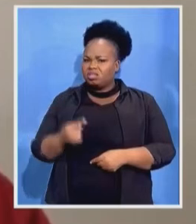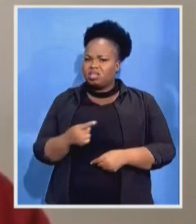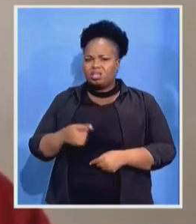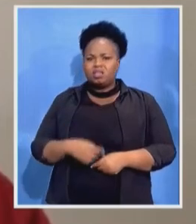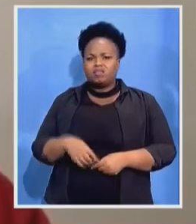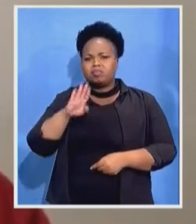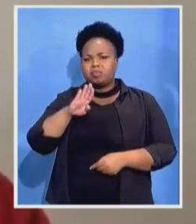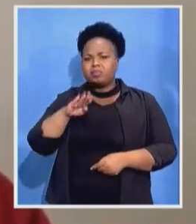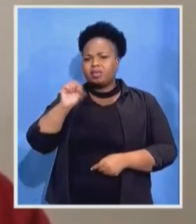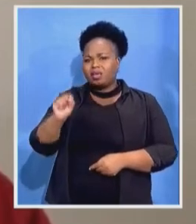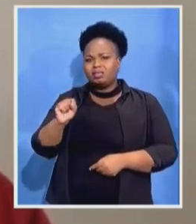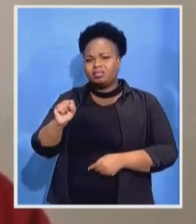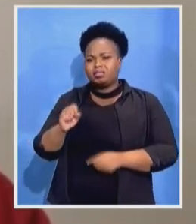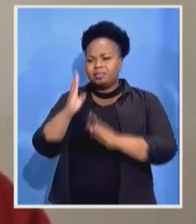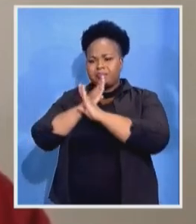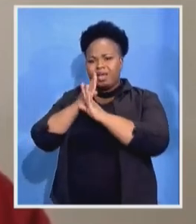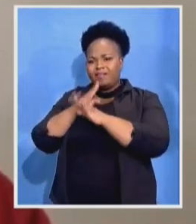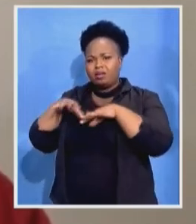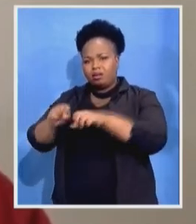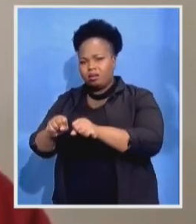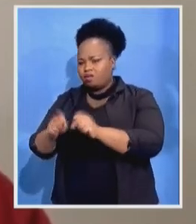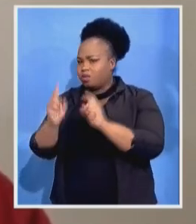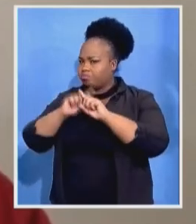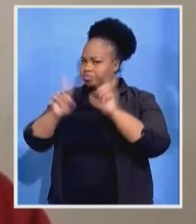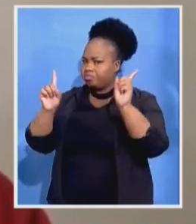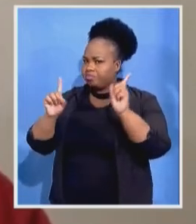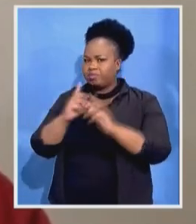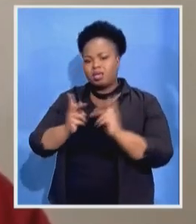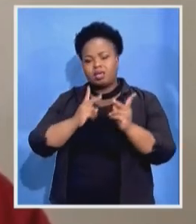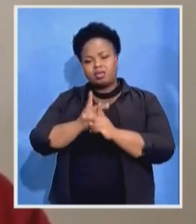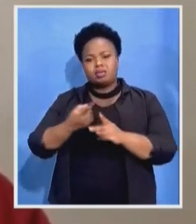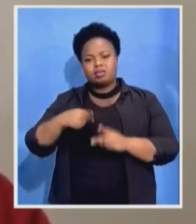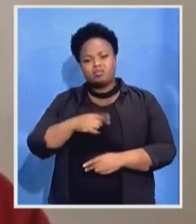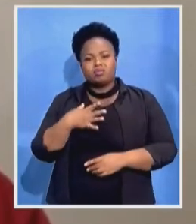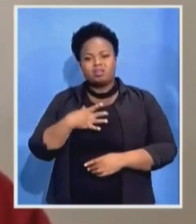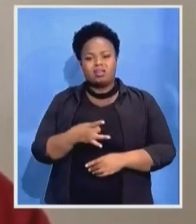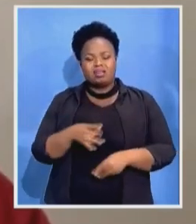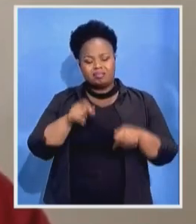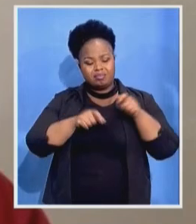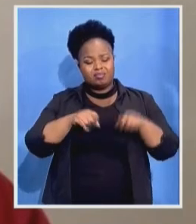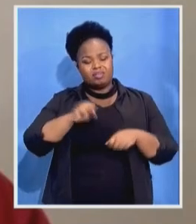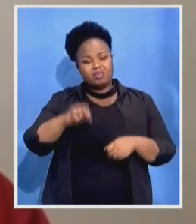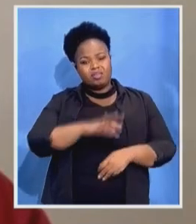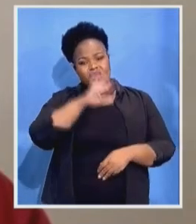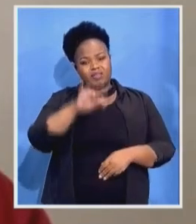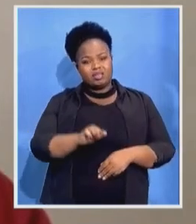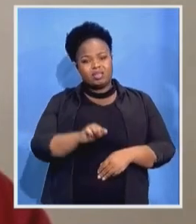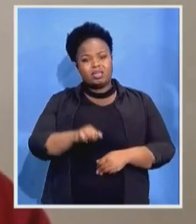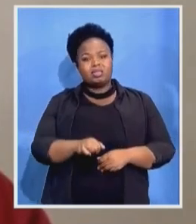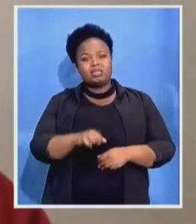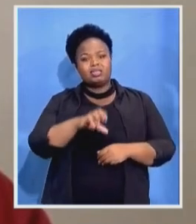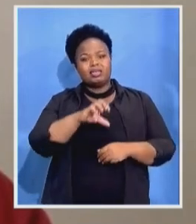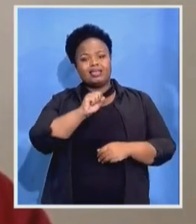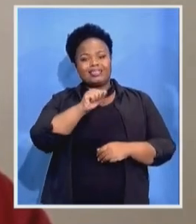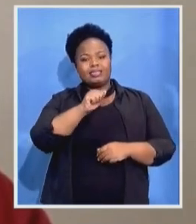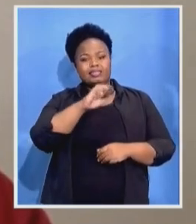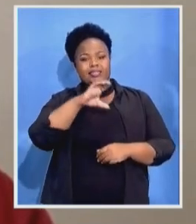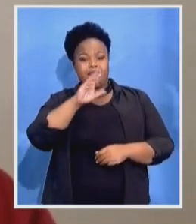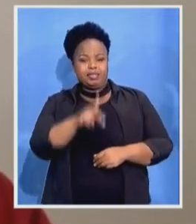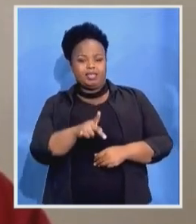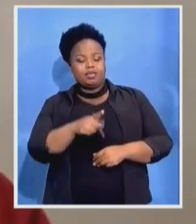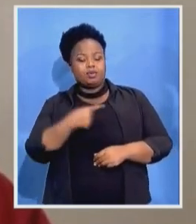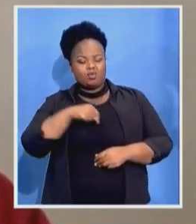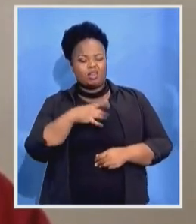over and above that, we would like, as the South African Communist Party, to see spectrum reserved for community